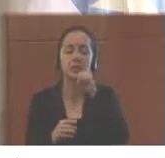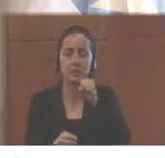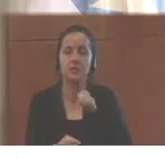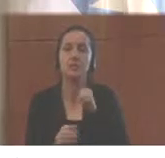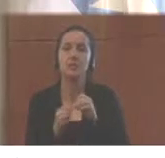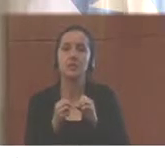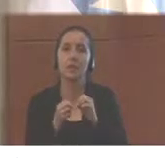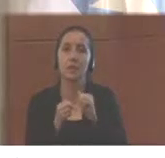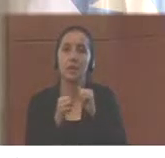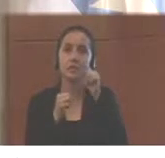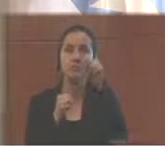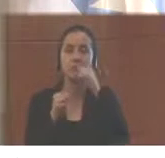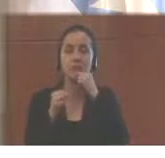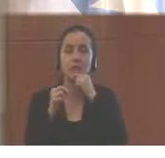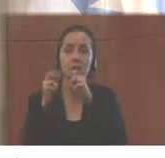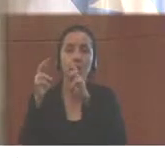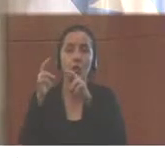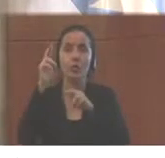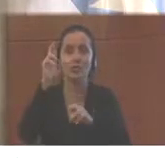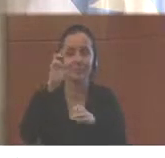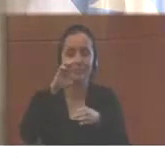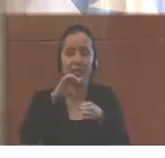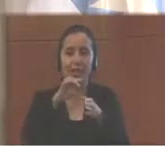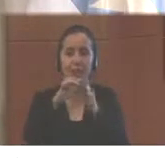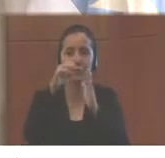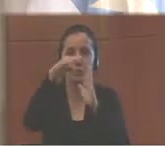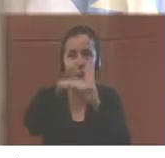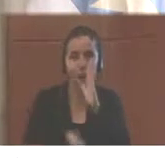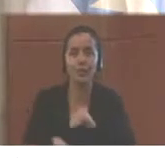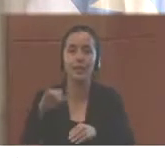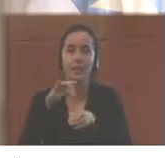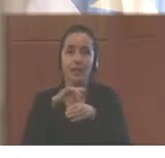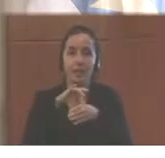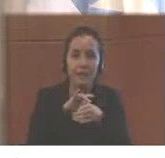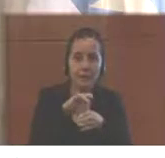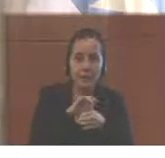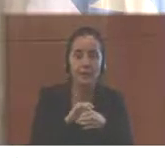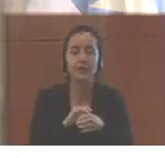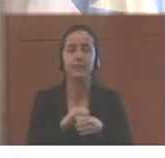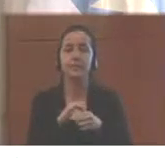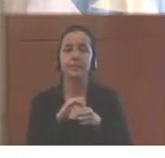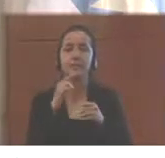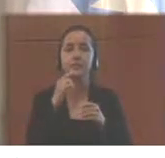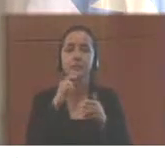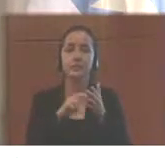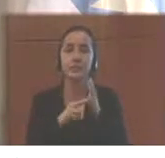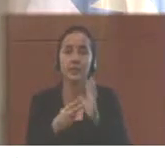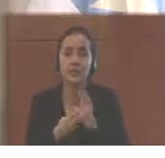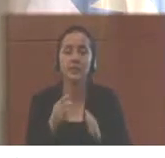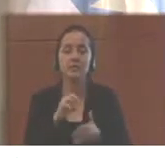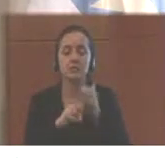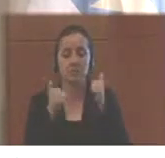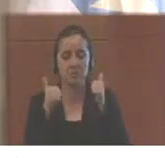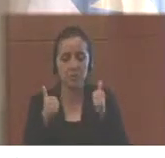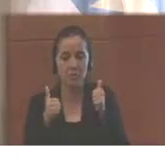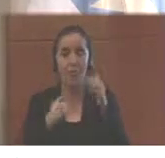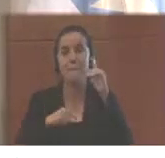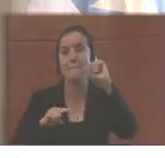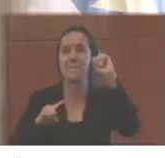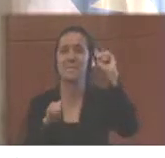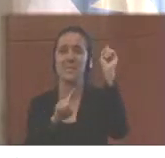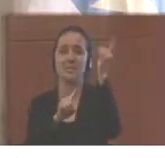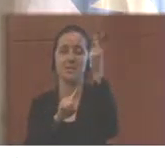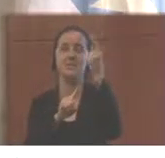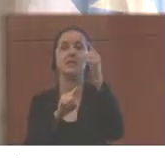In an attempt to mainstream DRR and make it a national and local priority, the National Disaster Office has